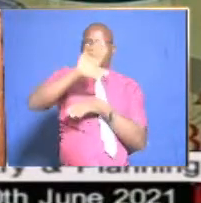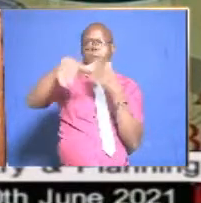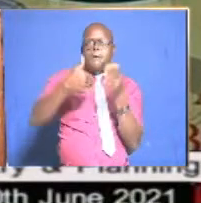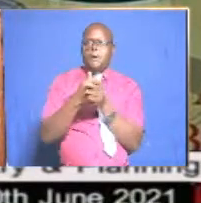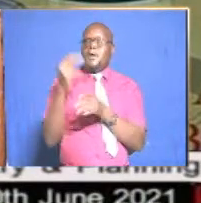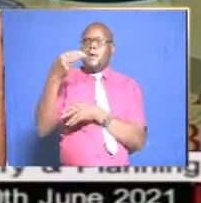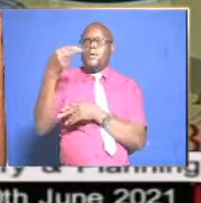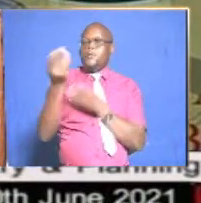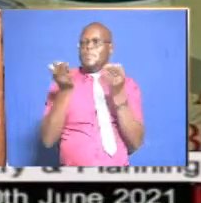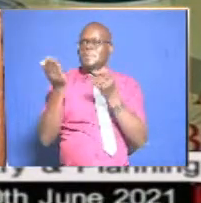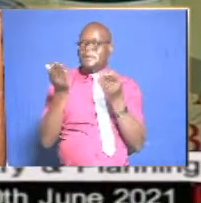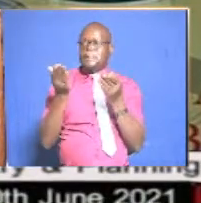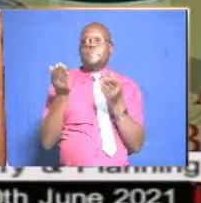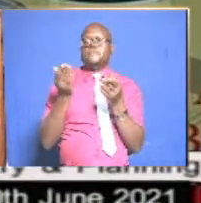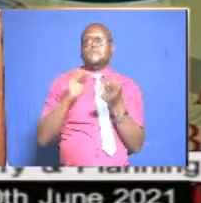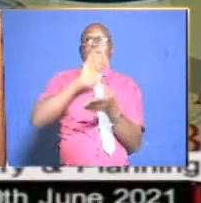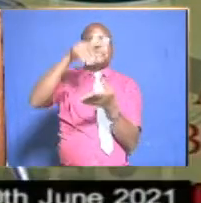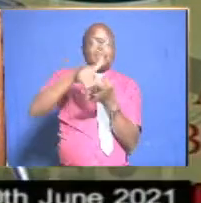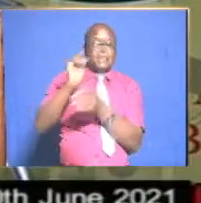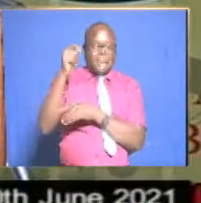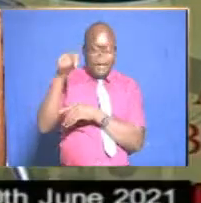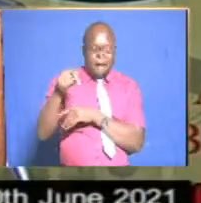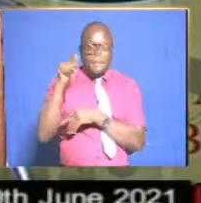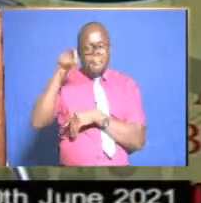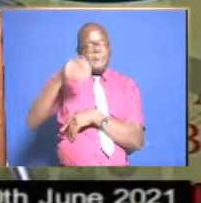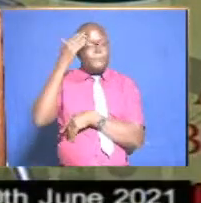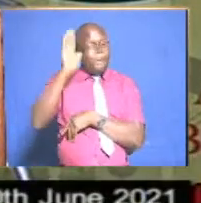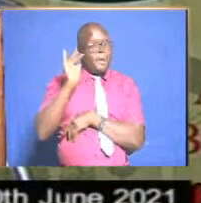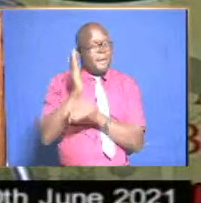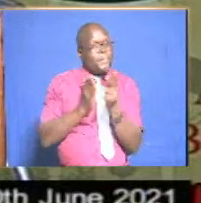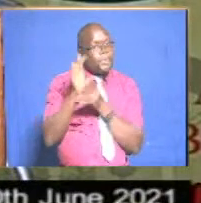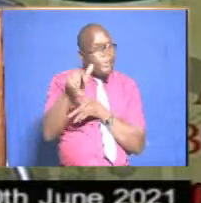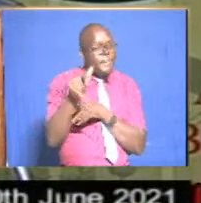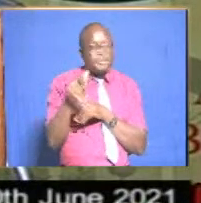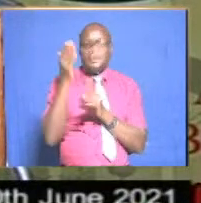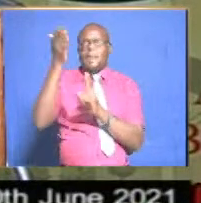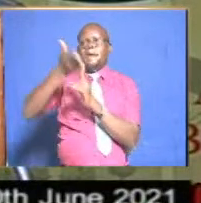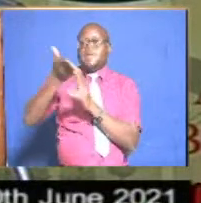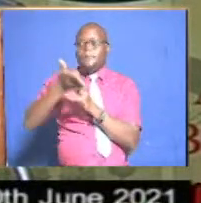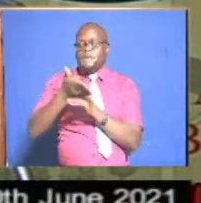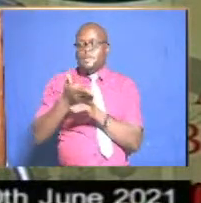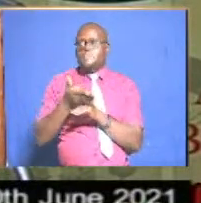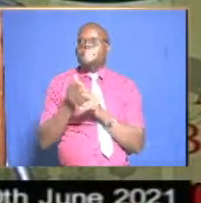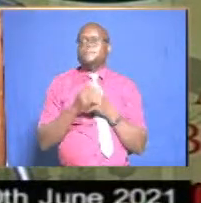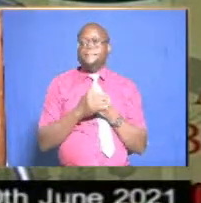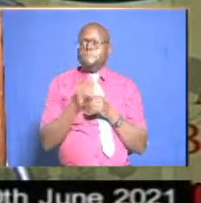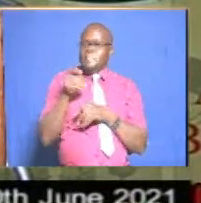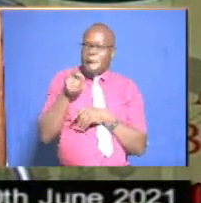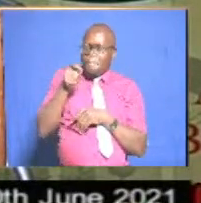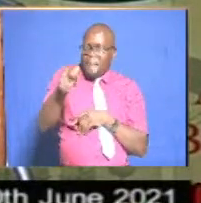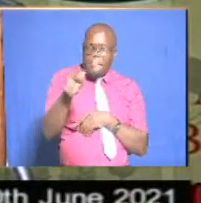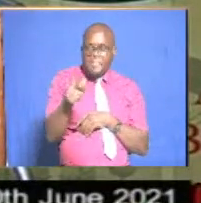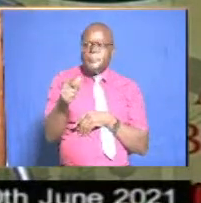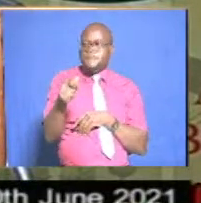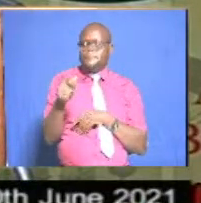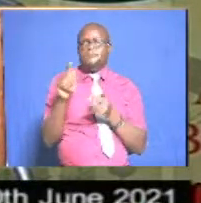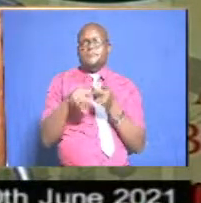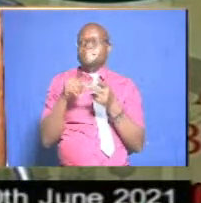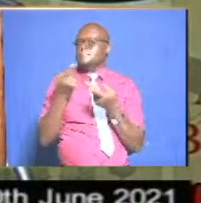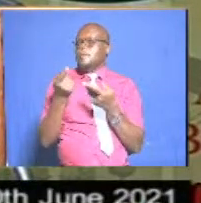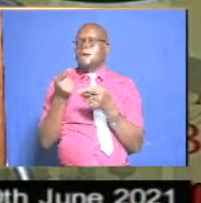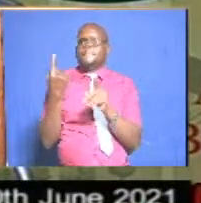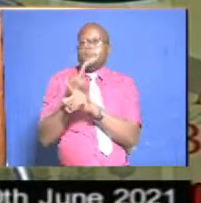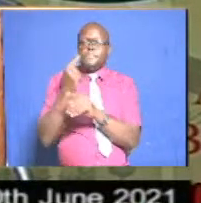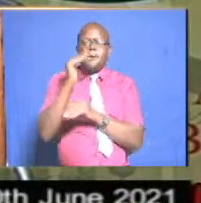centers countrywide. I'm pleased to note that, as a result of these interventions, the cumulative pension payments and pension file